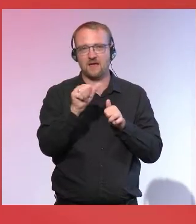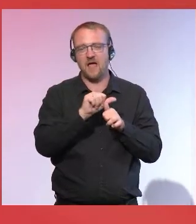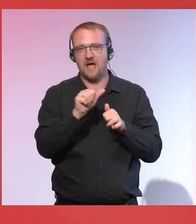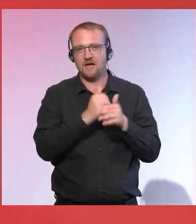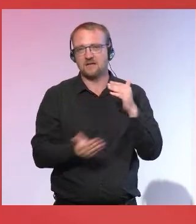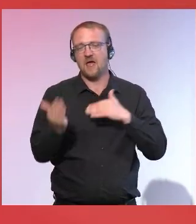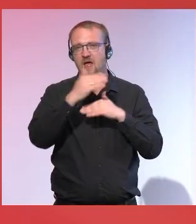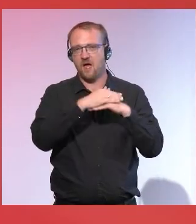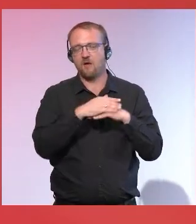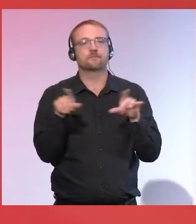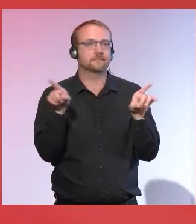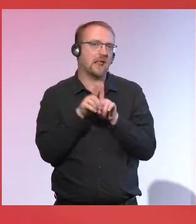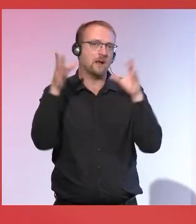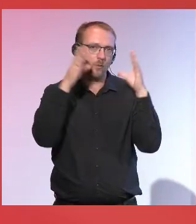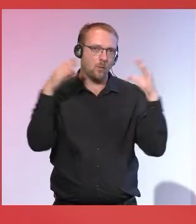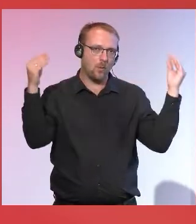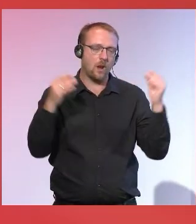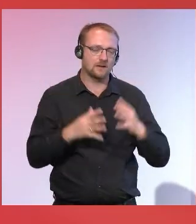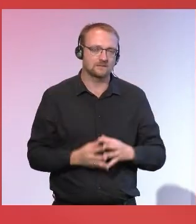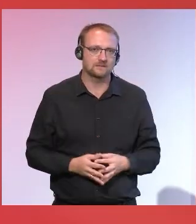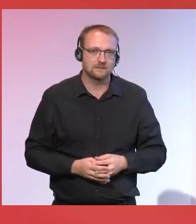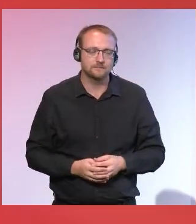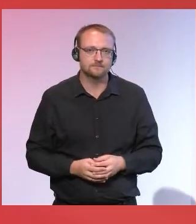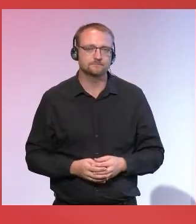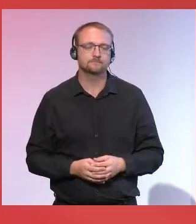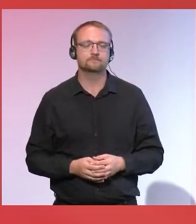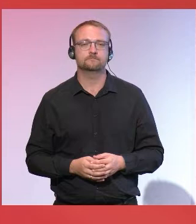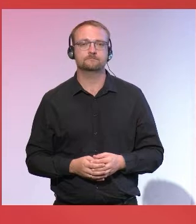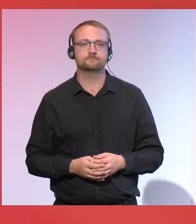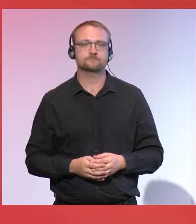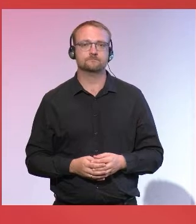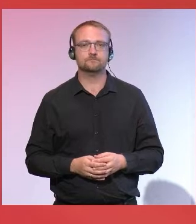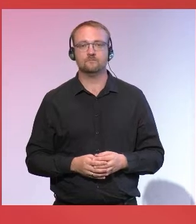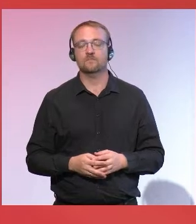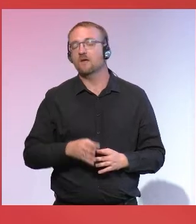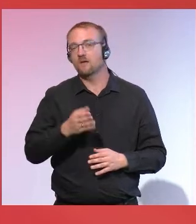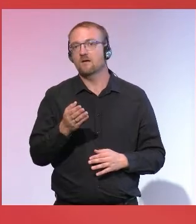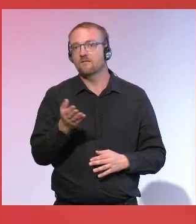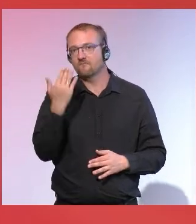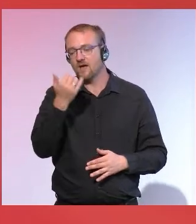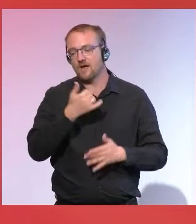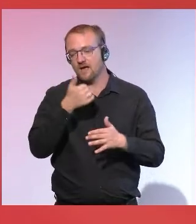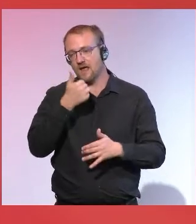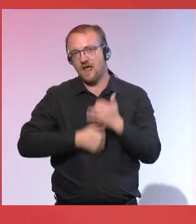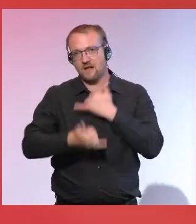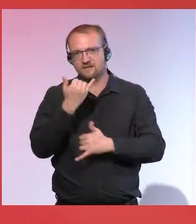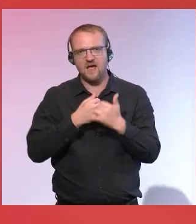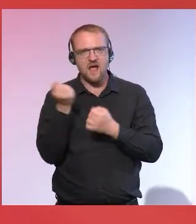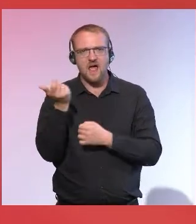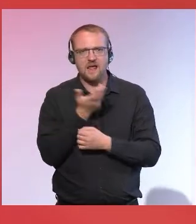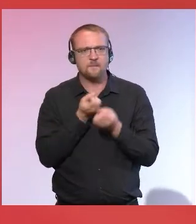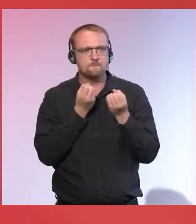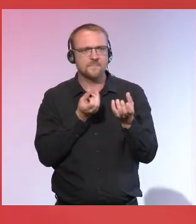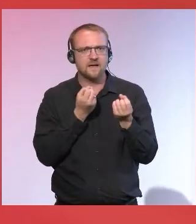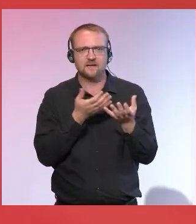And this year and last year, we had some groundbreaking reports again from the International Panel on Climate Change, giving us